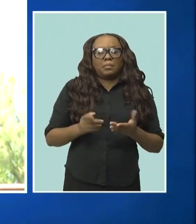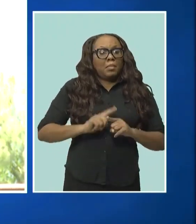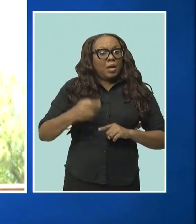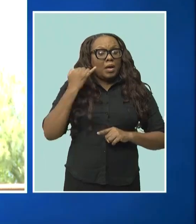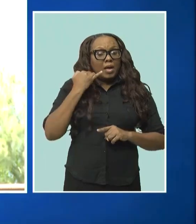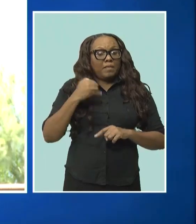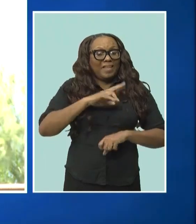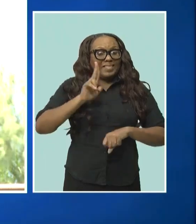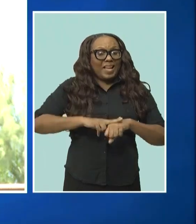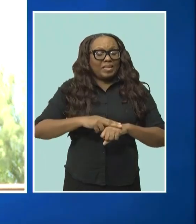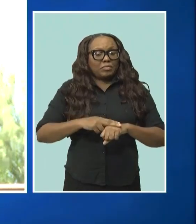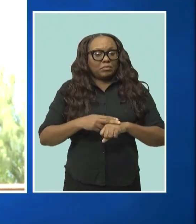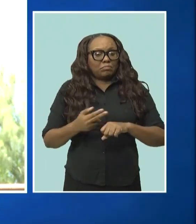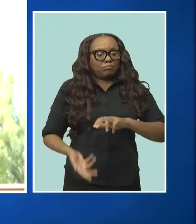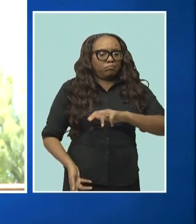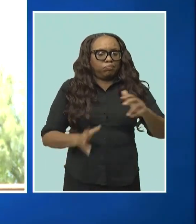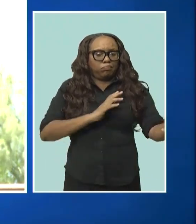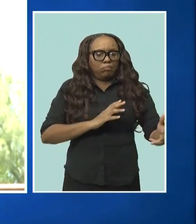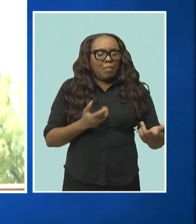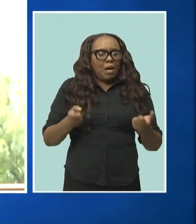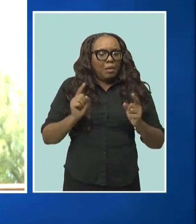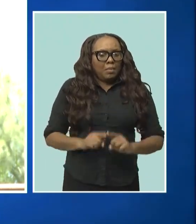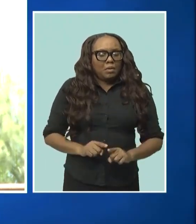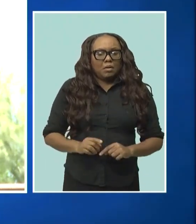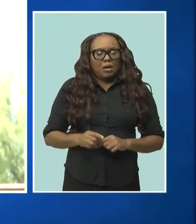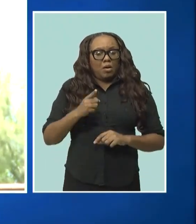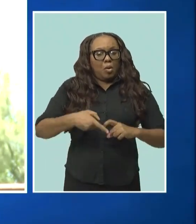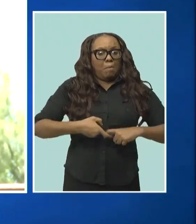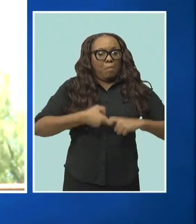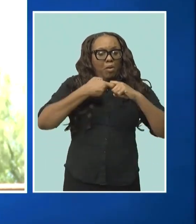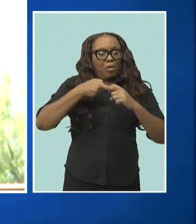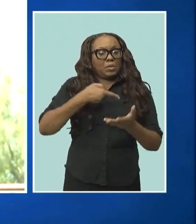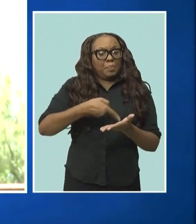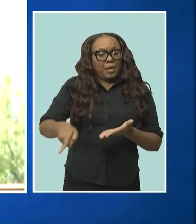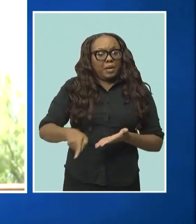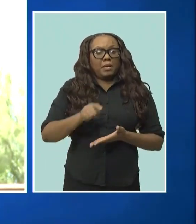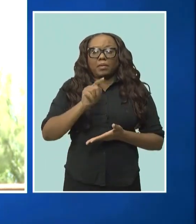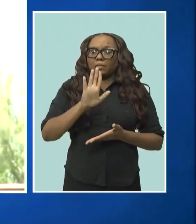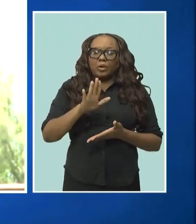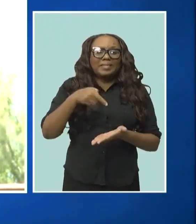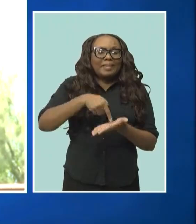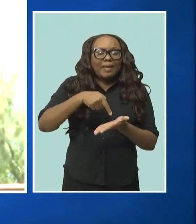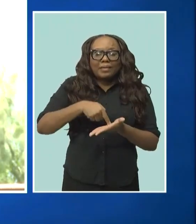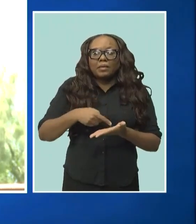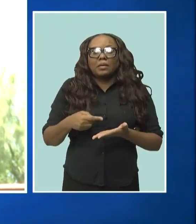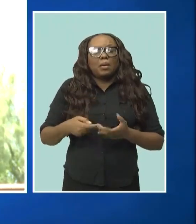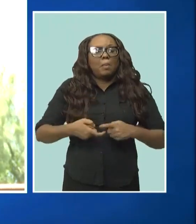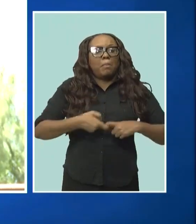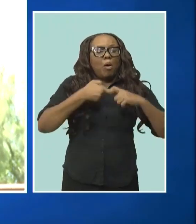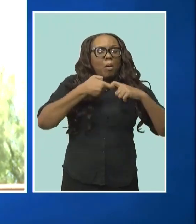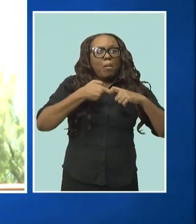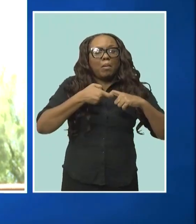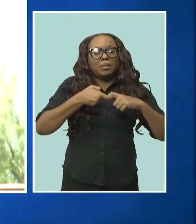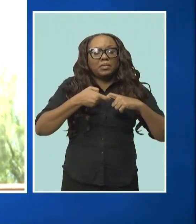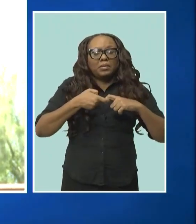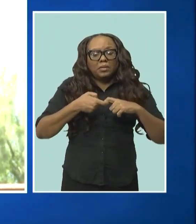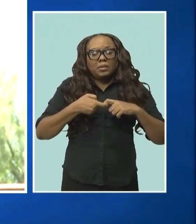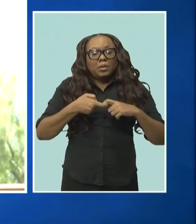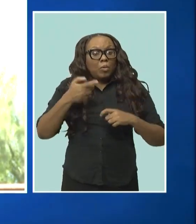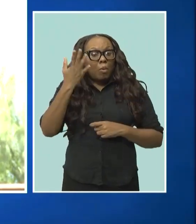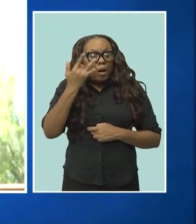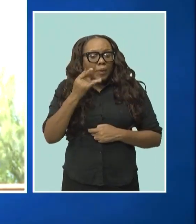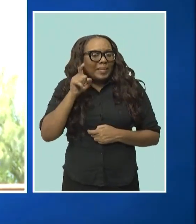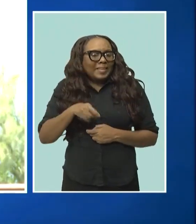credit rating or your credit worthiness. And that space that you get, in our particular case